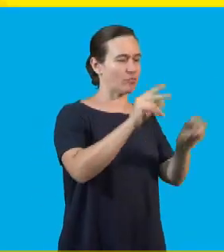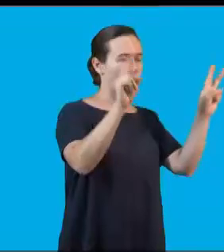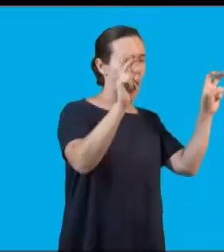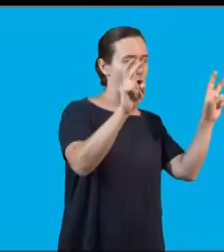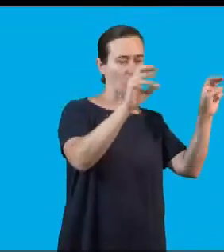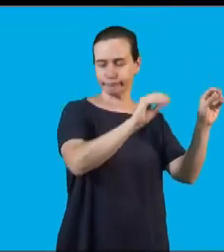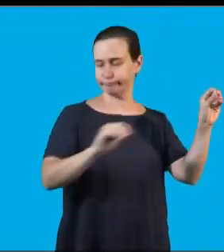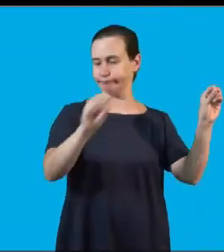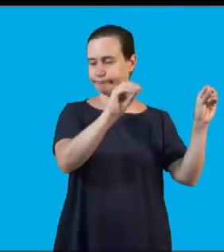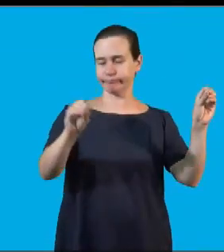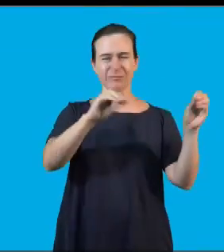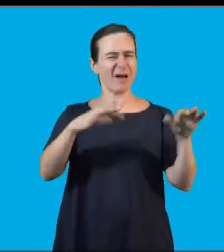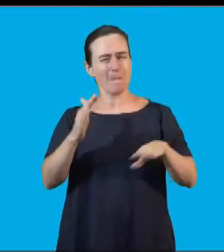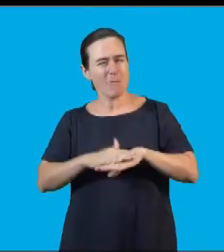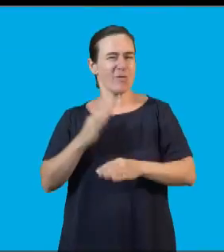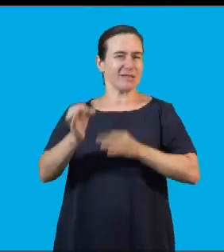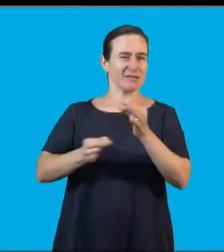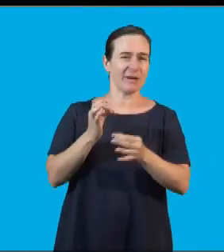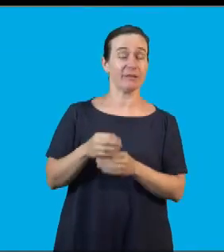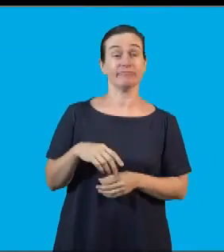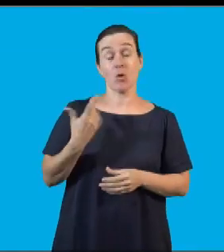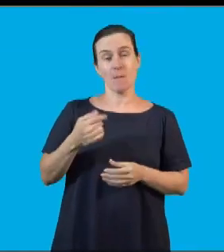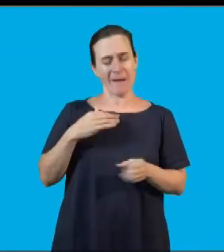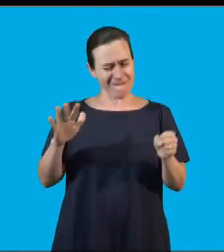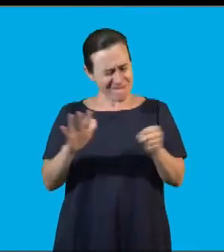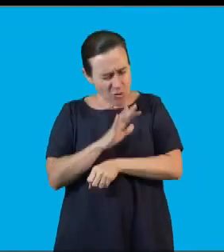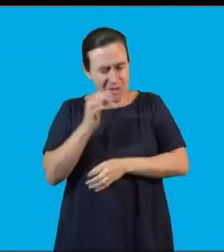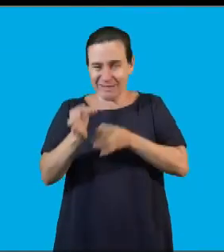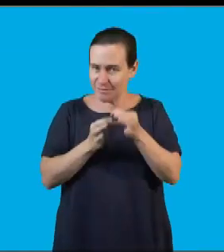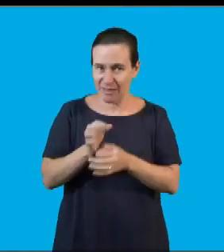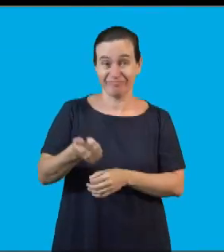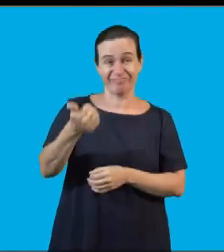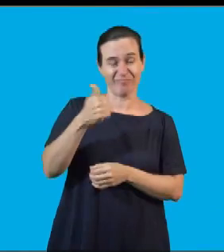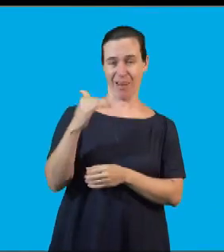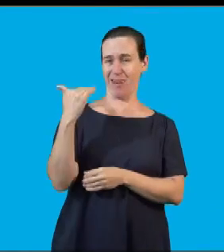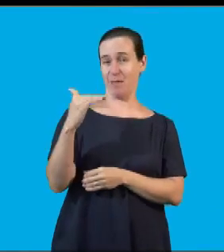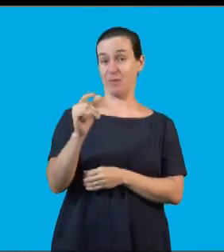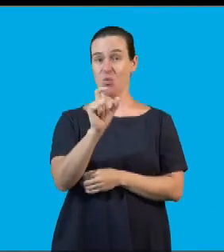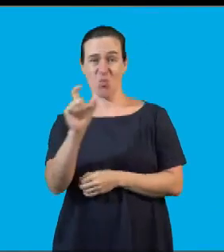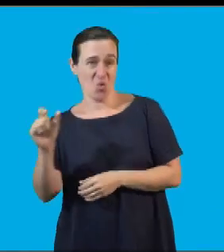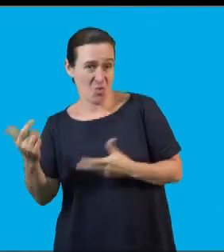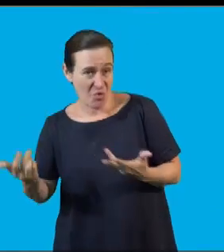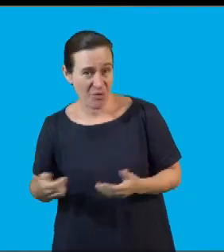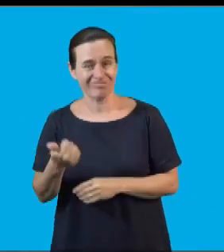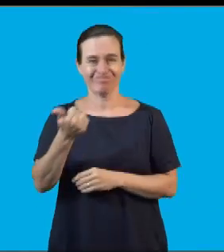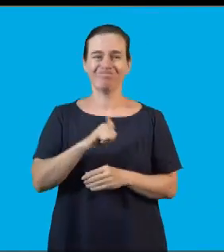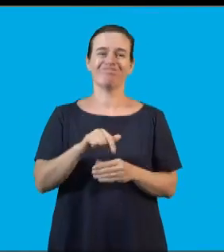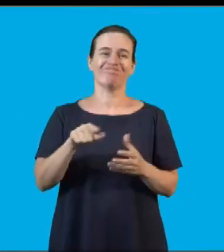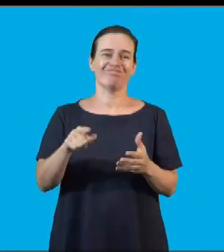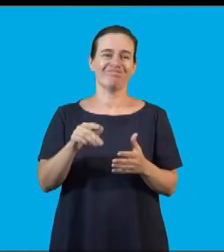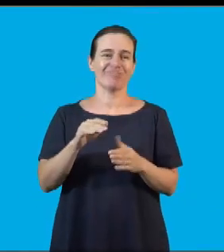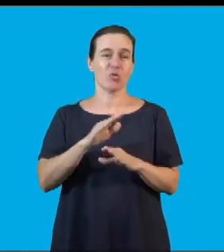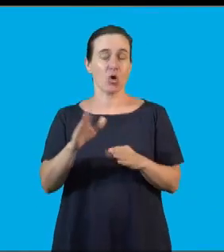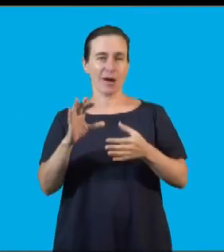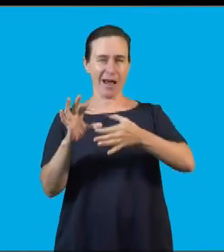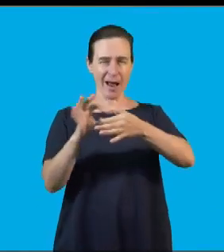explanation. Also, failing to provide a full explanation, lack of vocabulary and understanding the text,